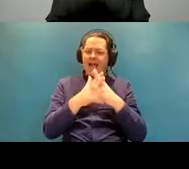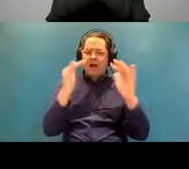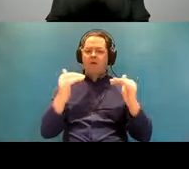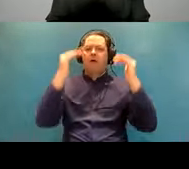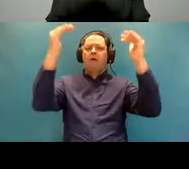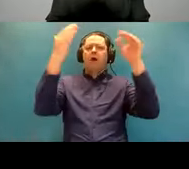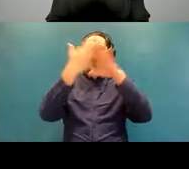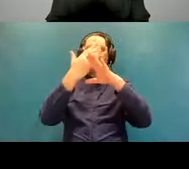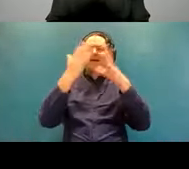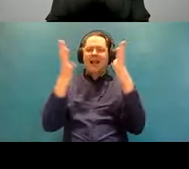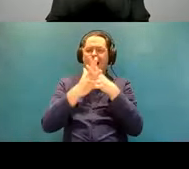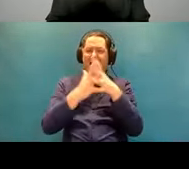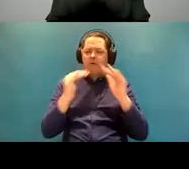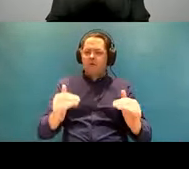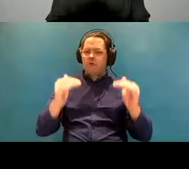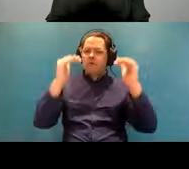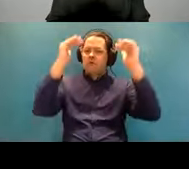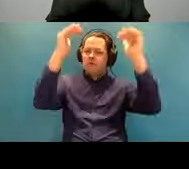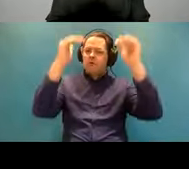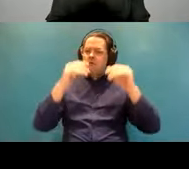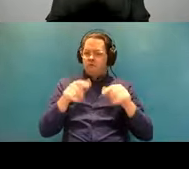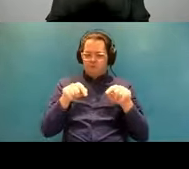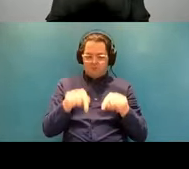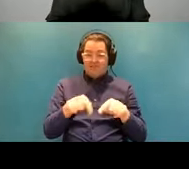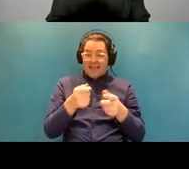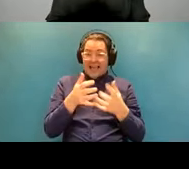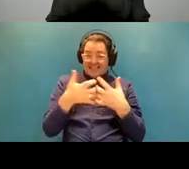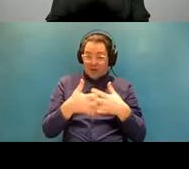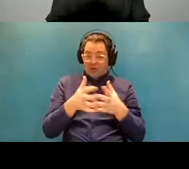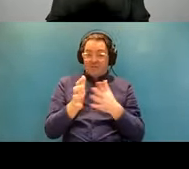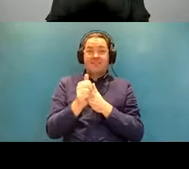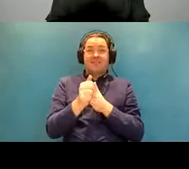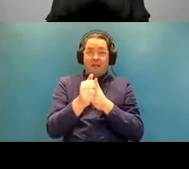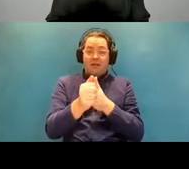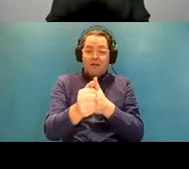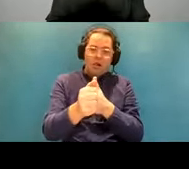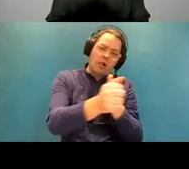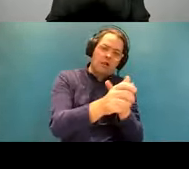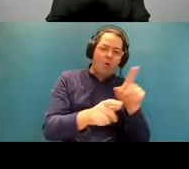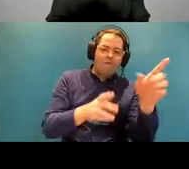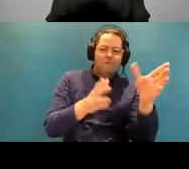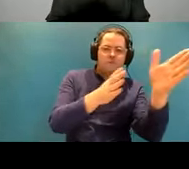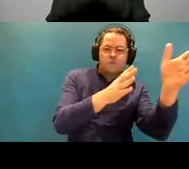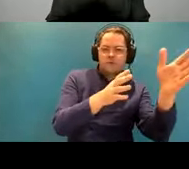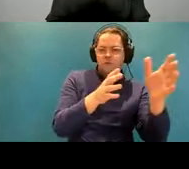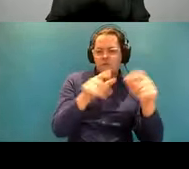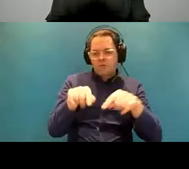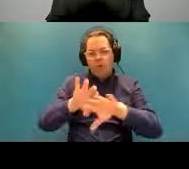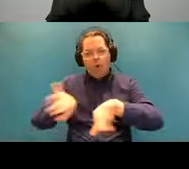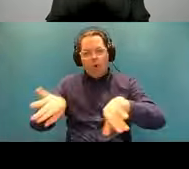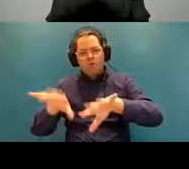to and through these new spaces, and where are they not guided? So they're just some preliminary thoughts and ideas, and I'm sure you have other ones